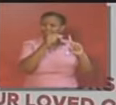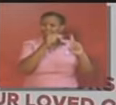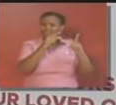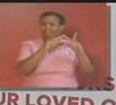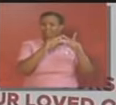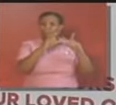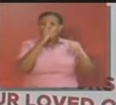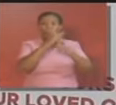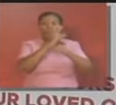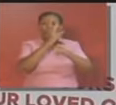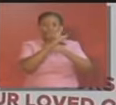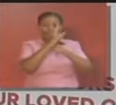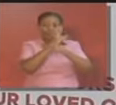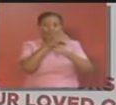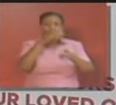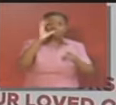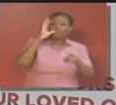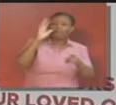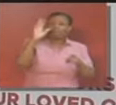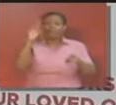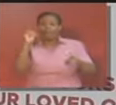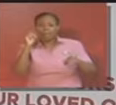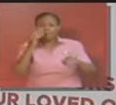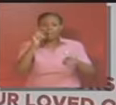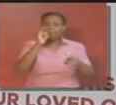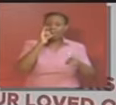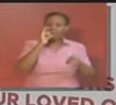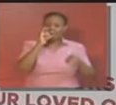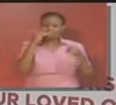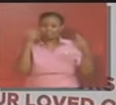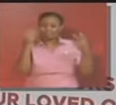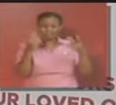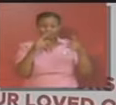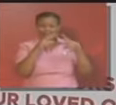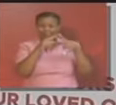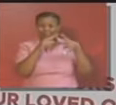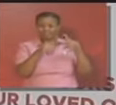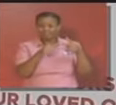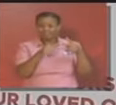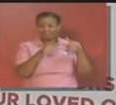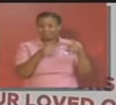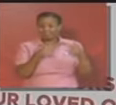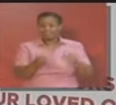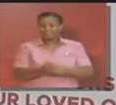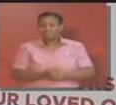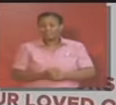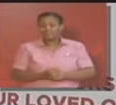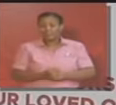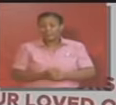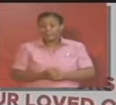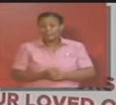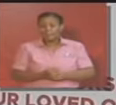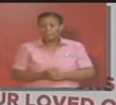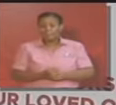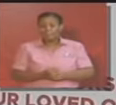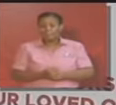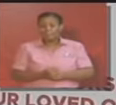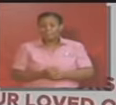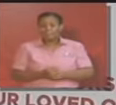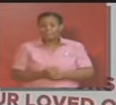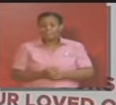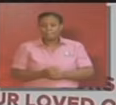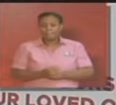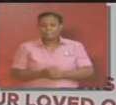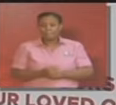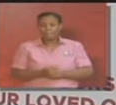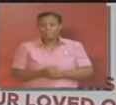the contact tracing that occurs when we speak to the case to ask them who they were in contact with and where they may have presented